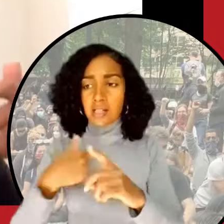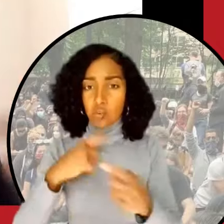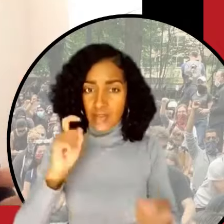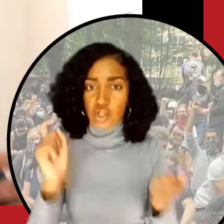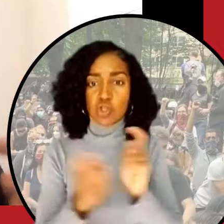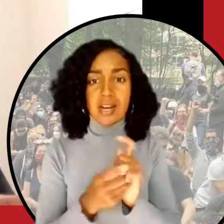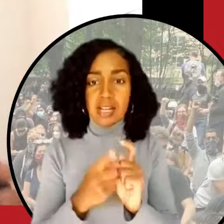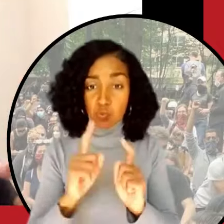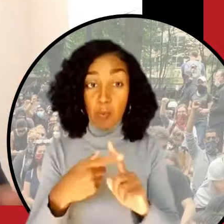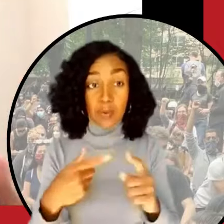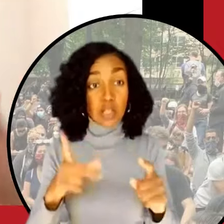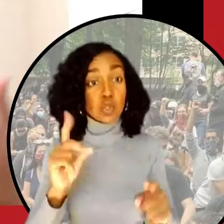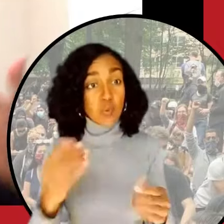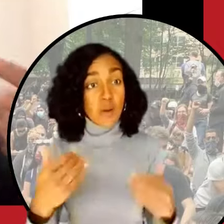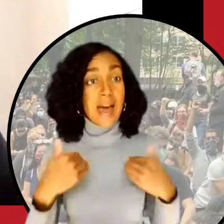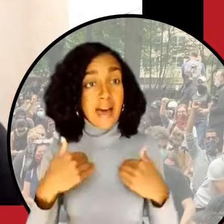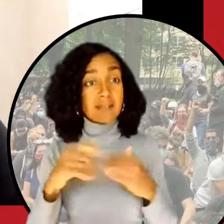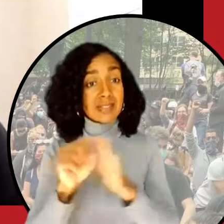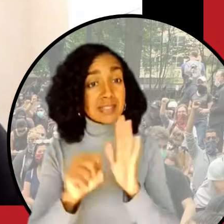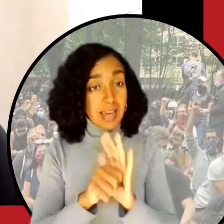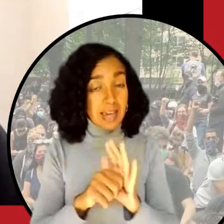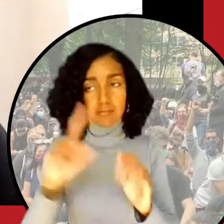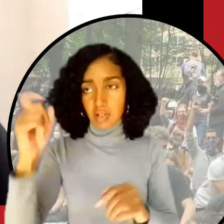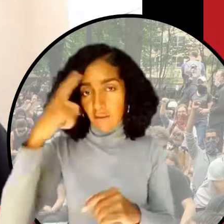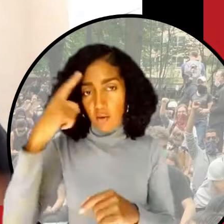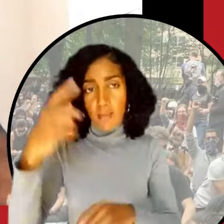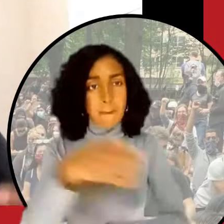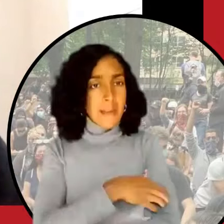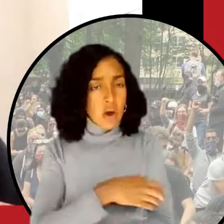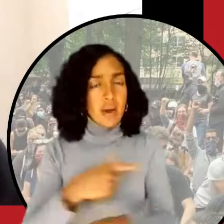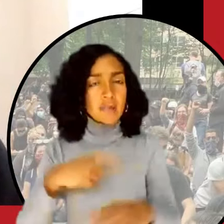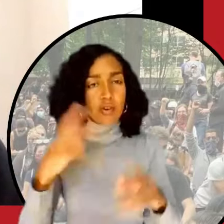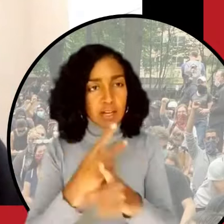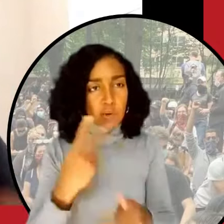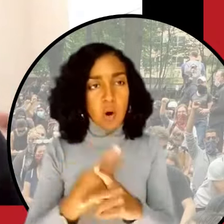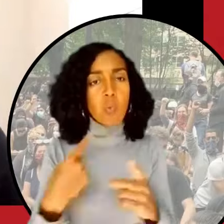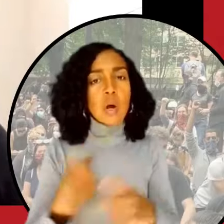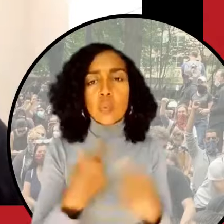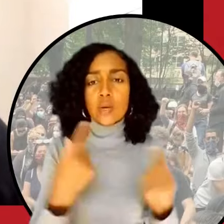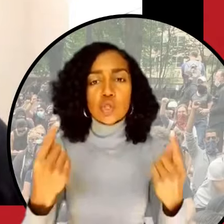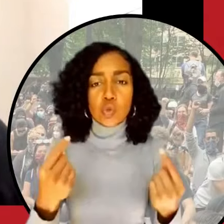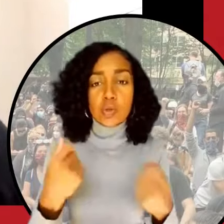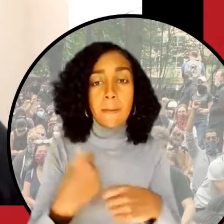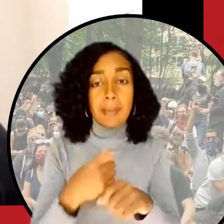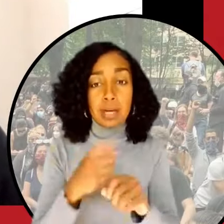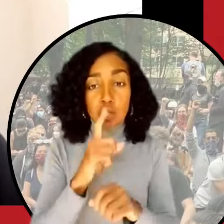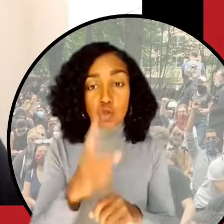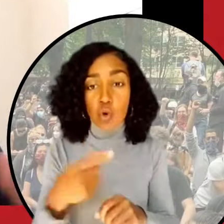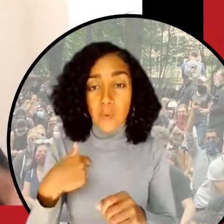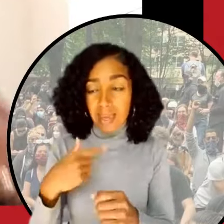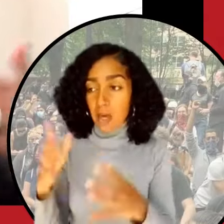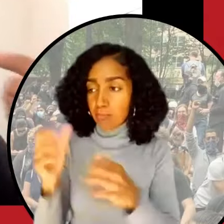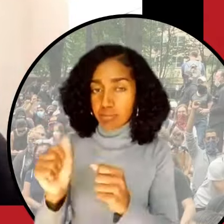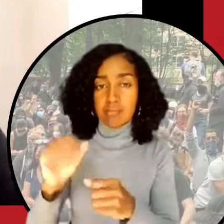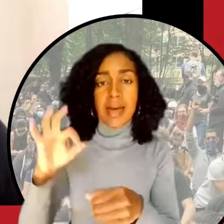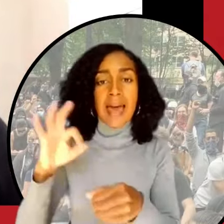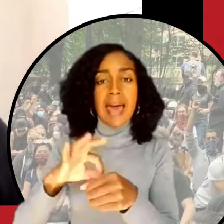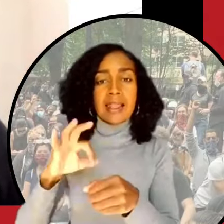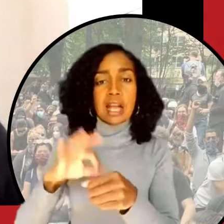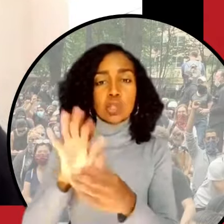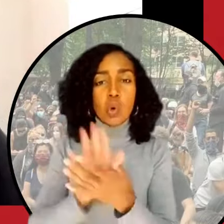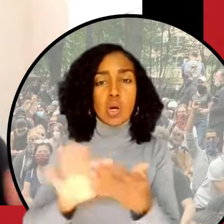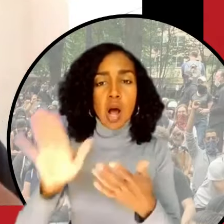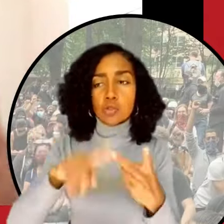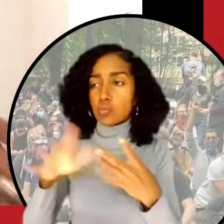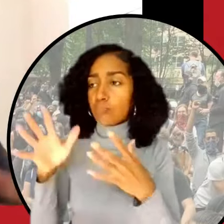think that we've got to figure out, like, what are we going to do to popularize the demand to abolish the Electoral College, to abolish the